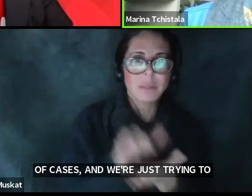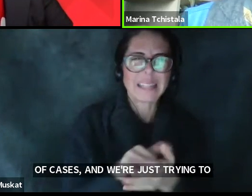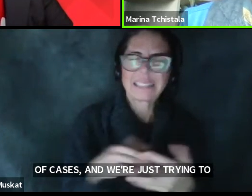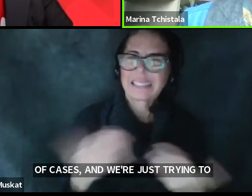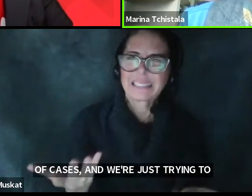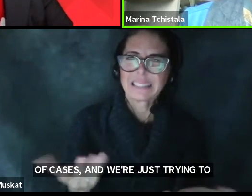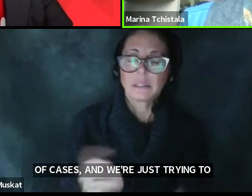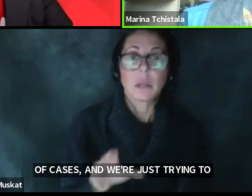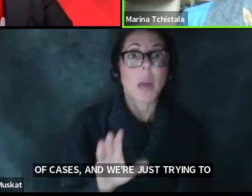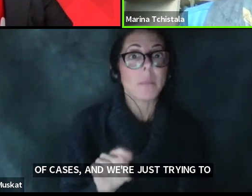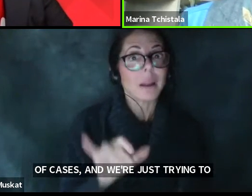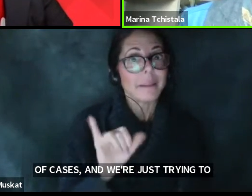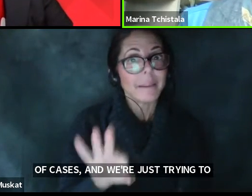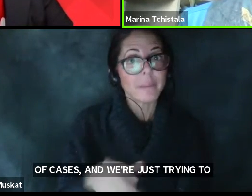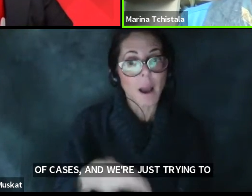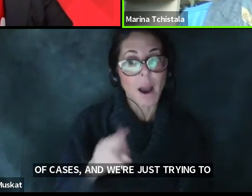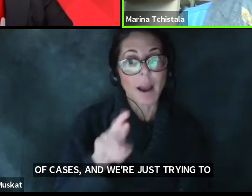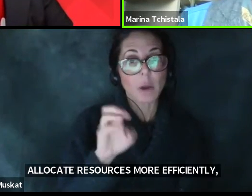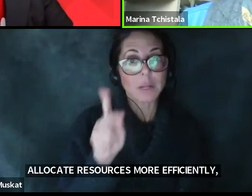high-risk context,